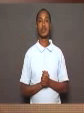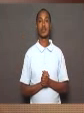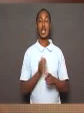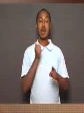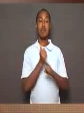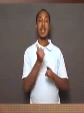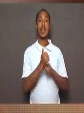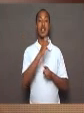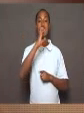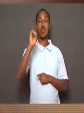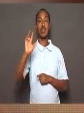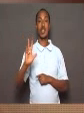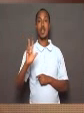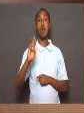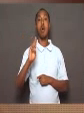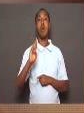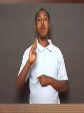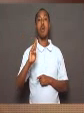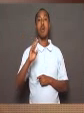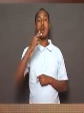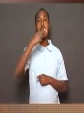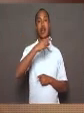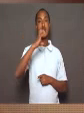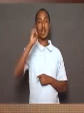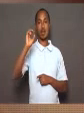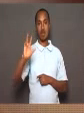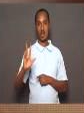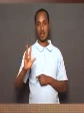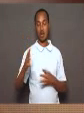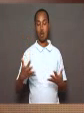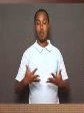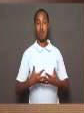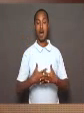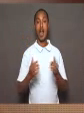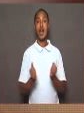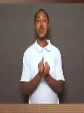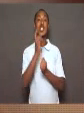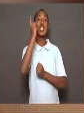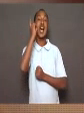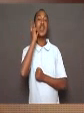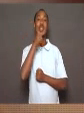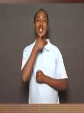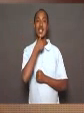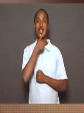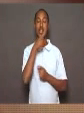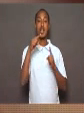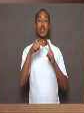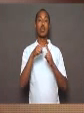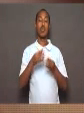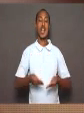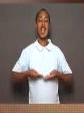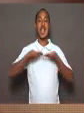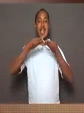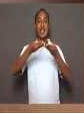Metal carbonates or hydrogen carbonates combine with dilute acids to